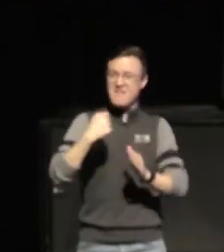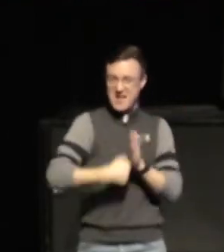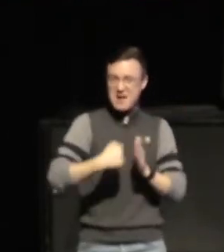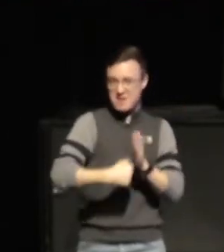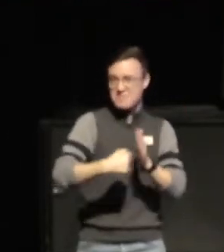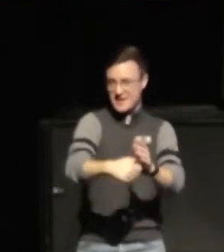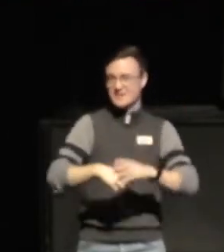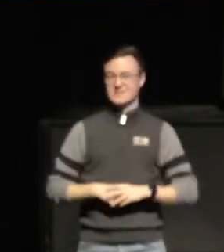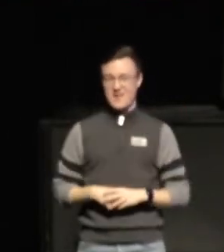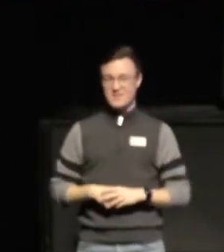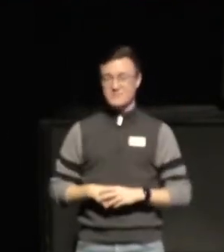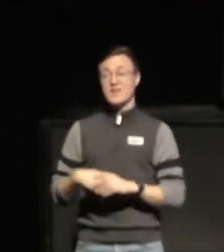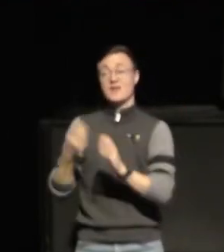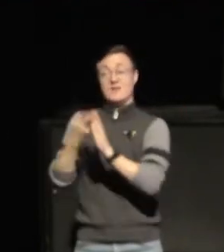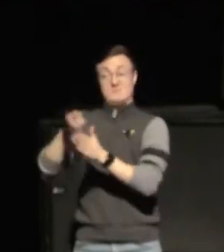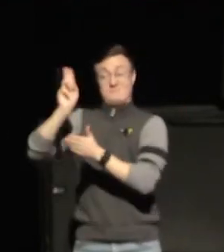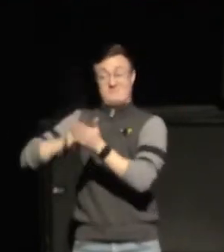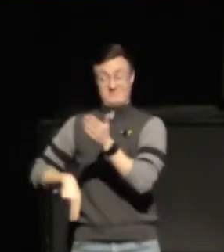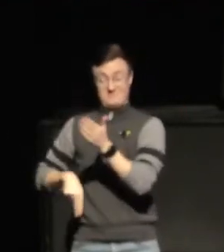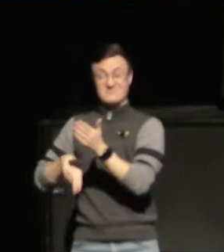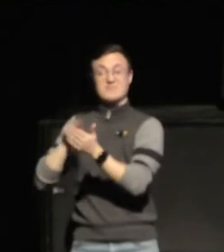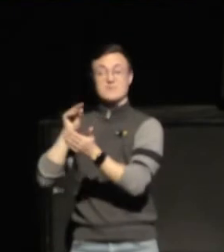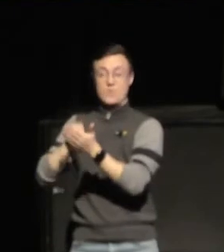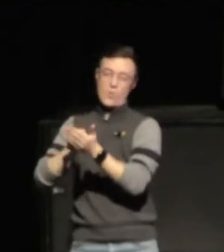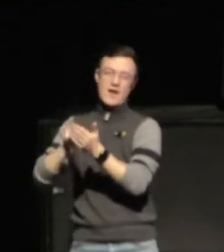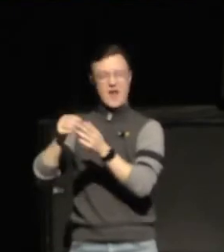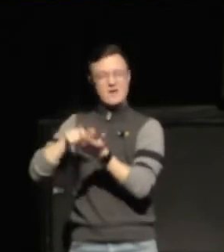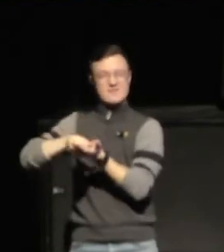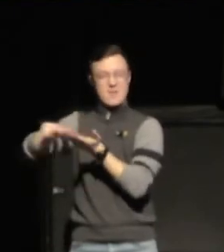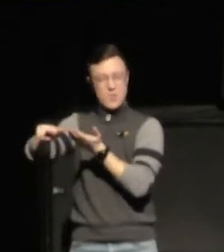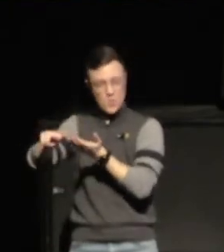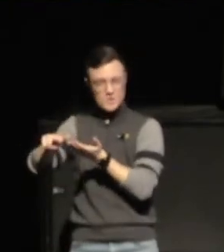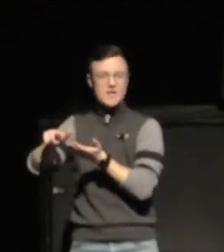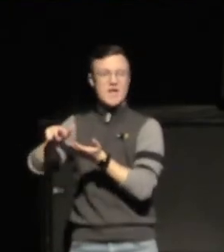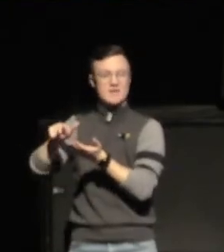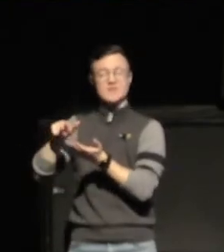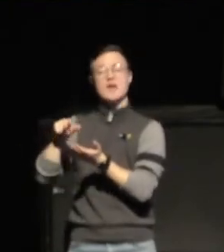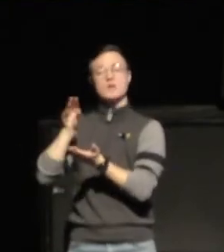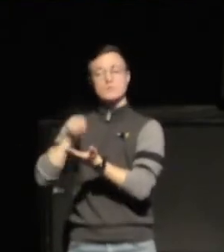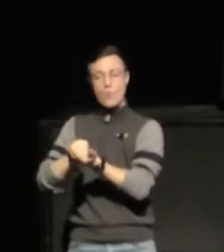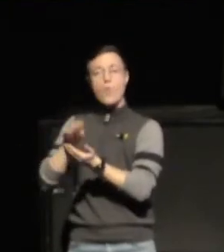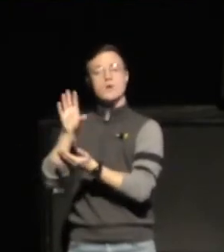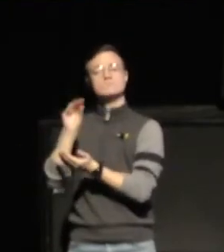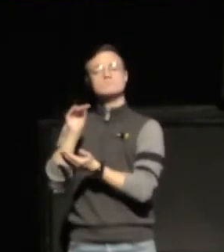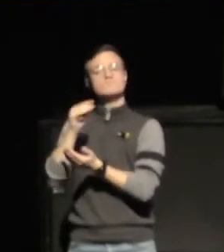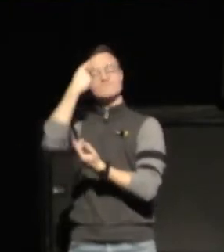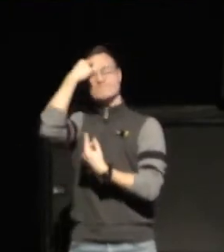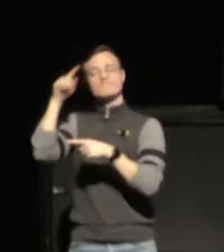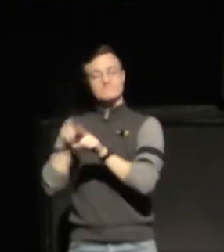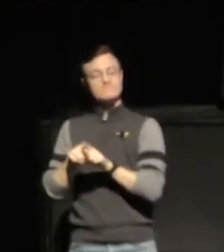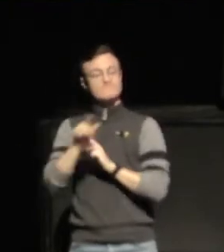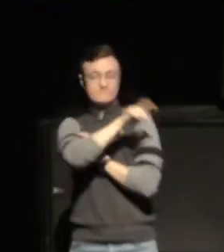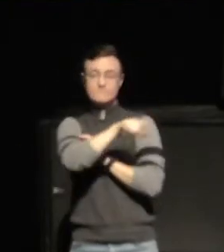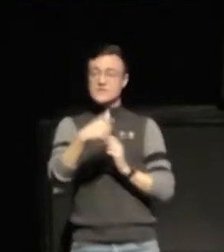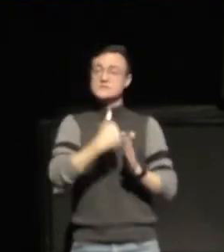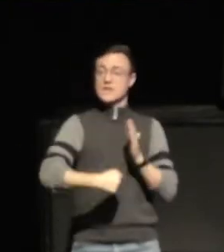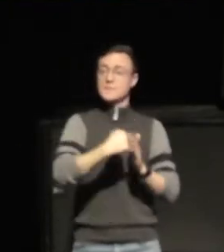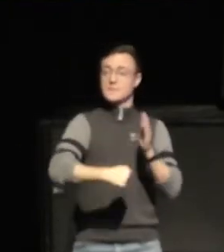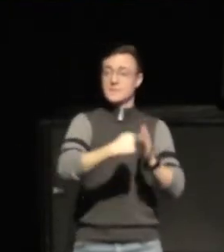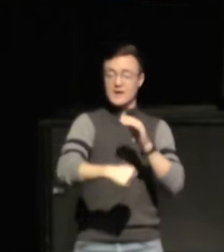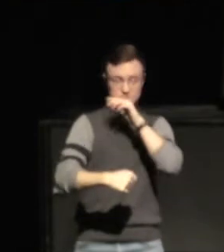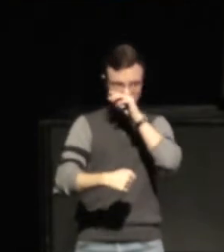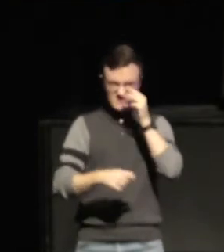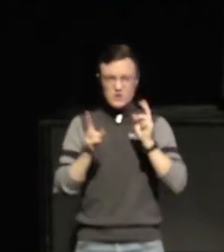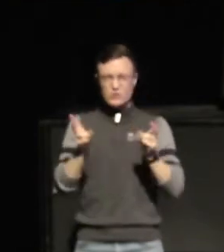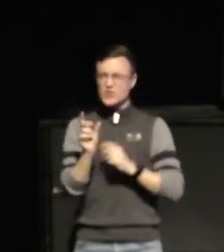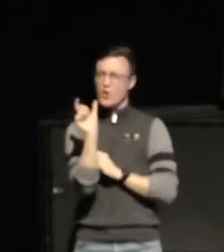peasant. It reappropriates that identity because very often, particularly in English-speaking countries, the word